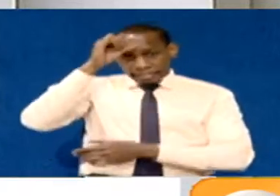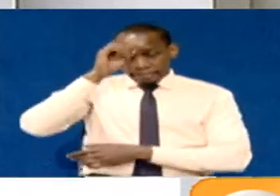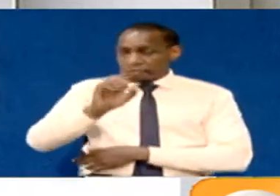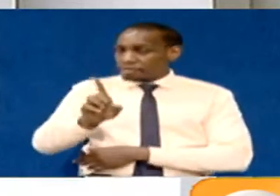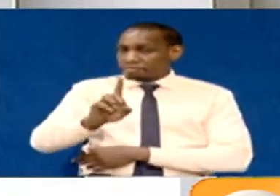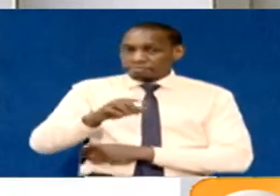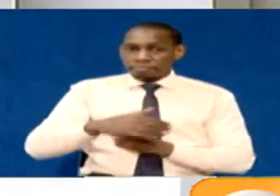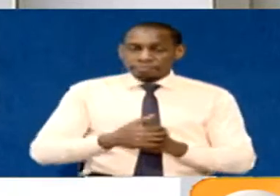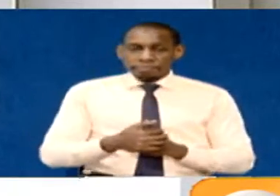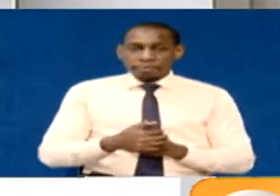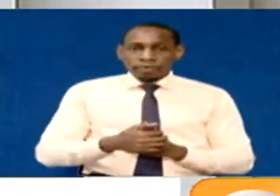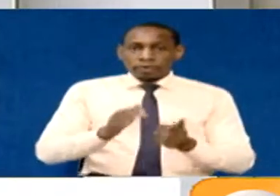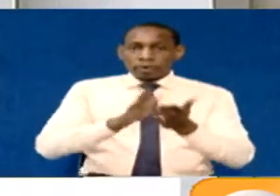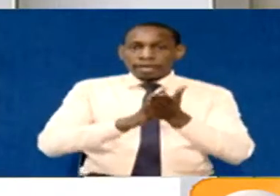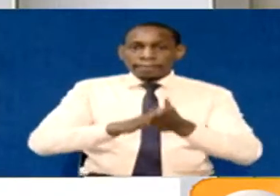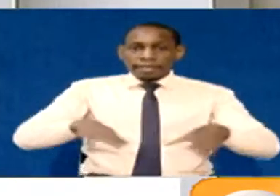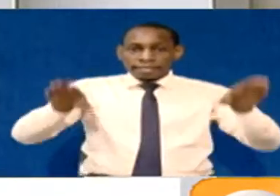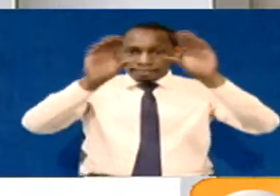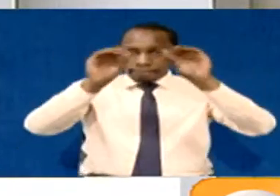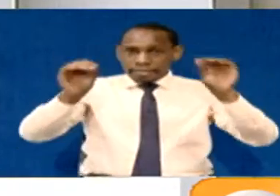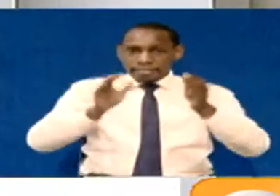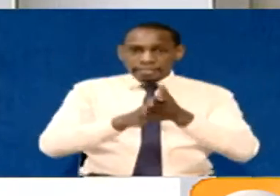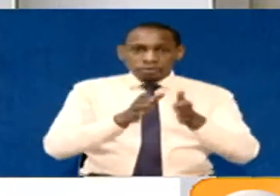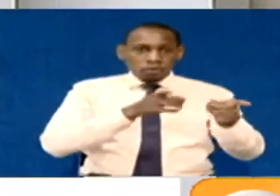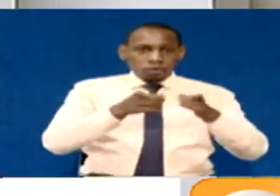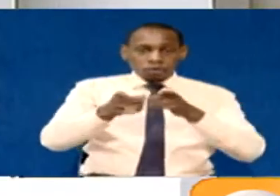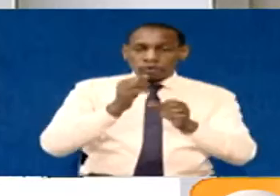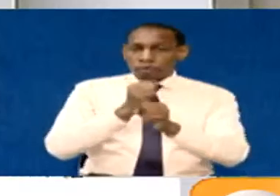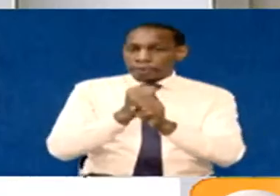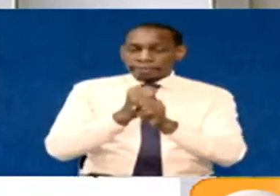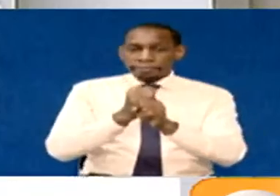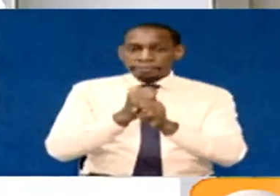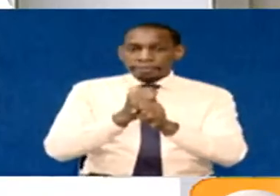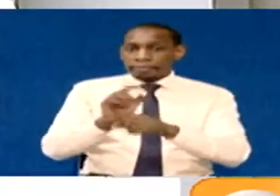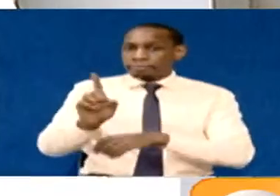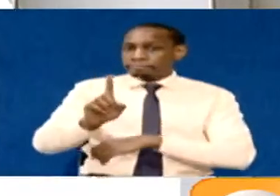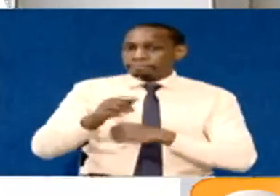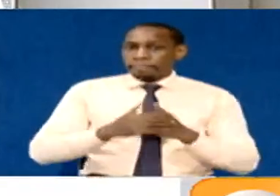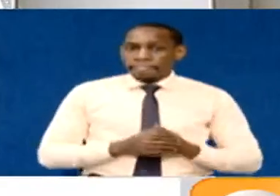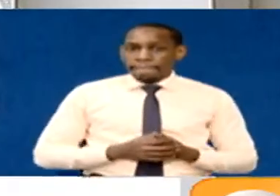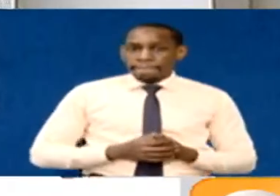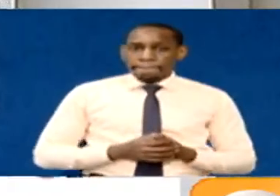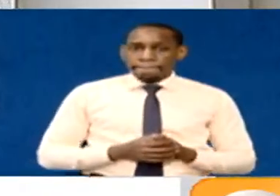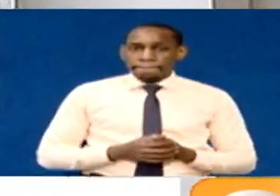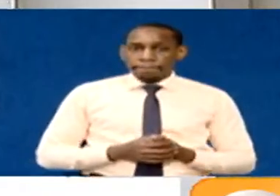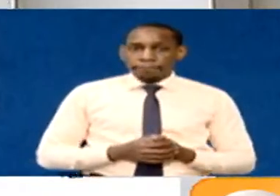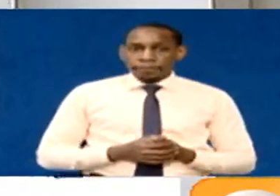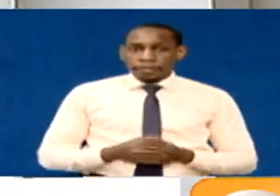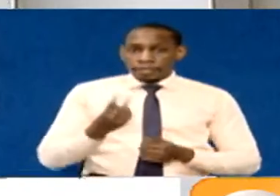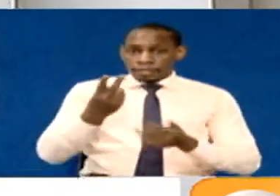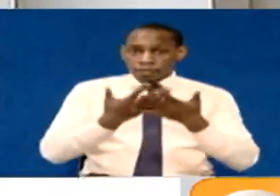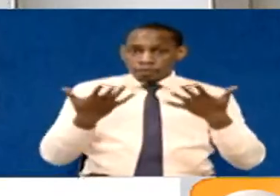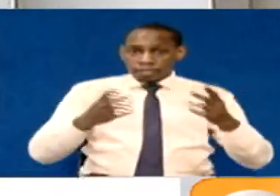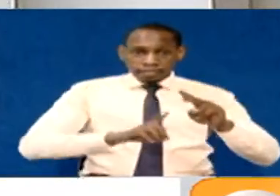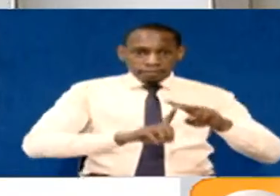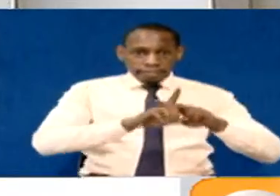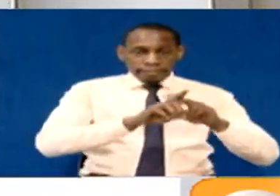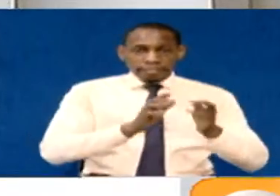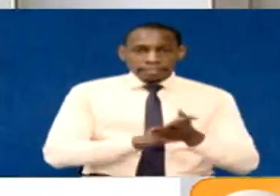of the president and his handling of this affair. And there are two things that emerge